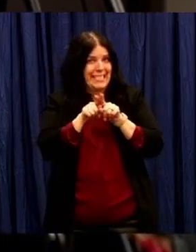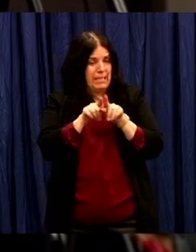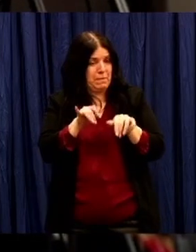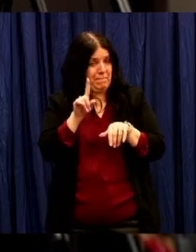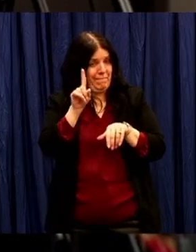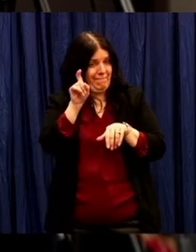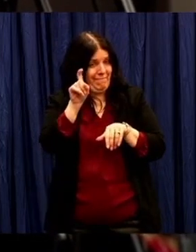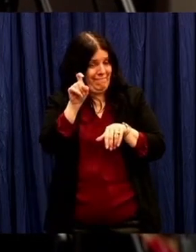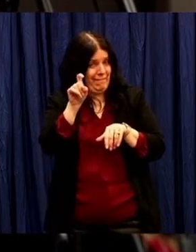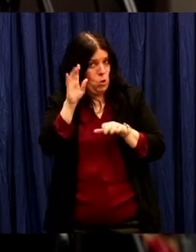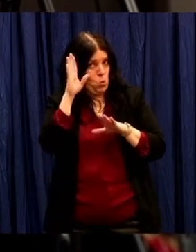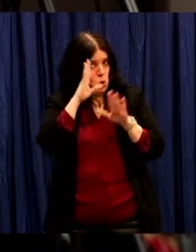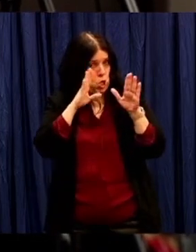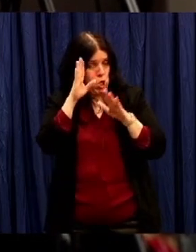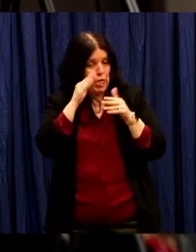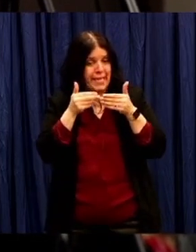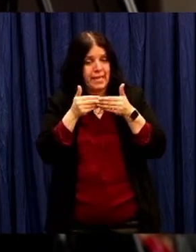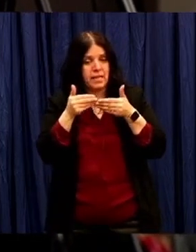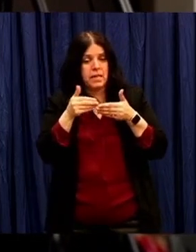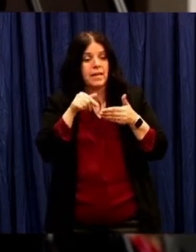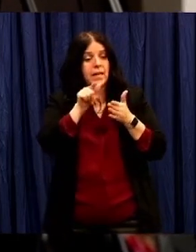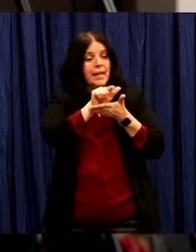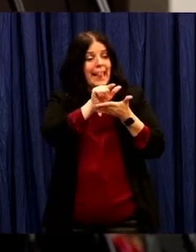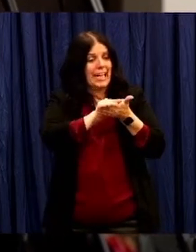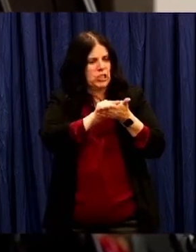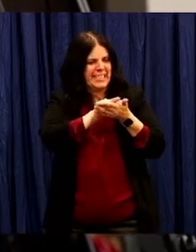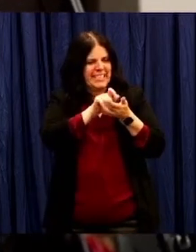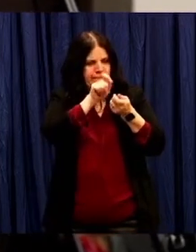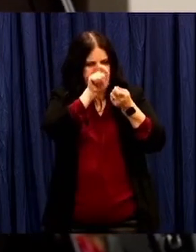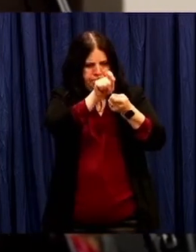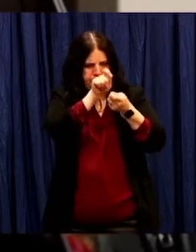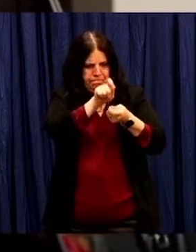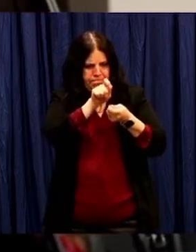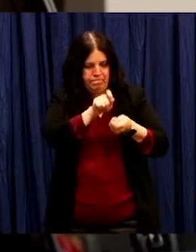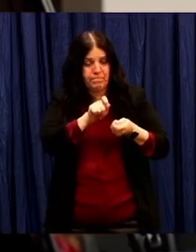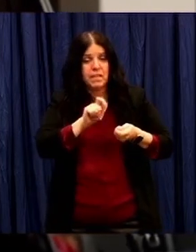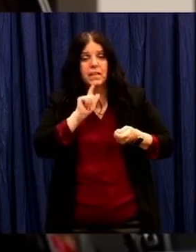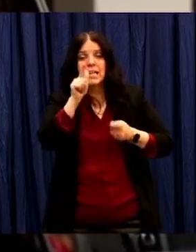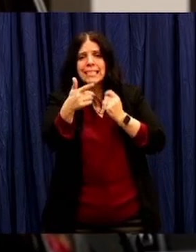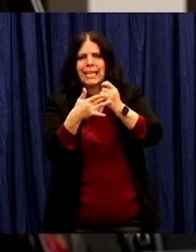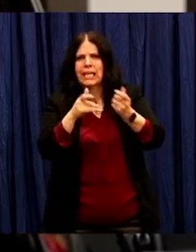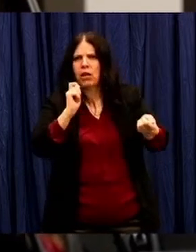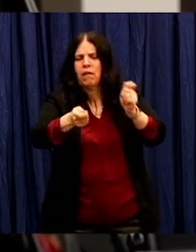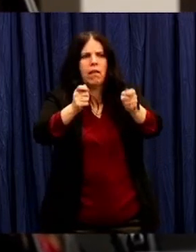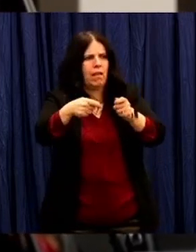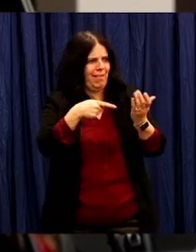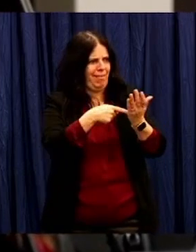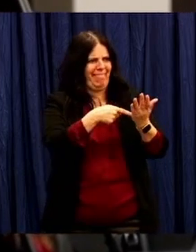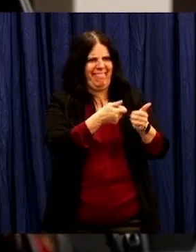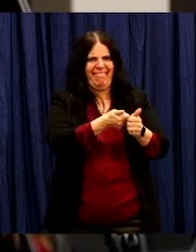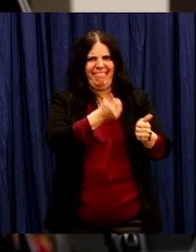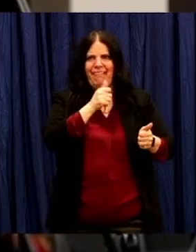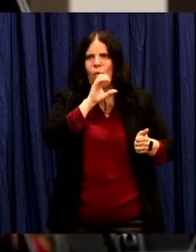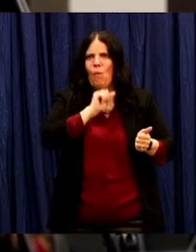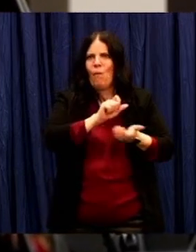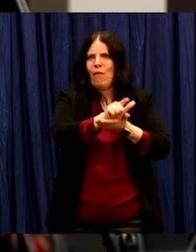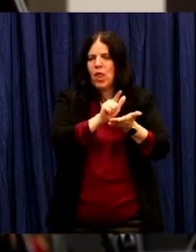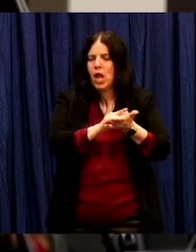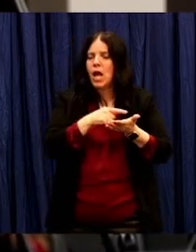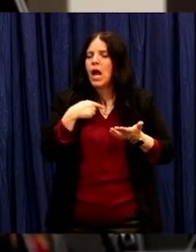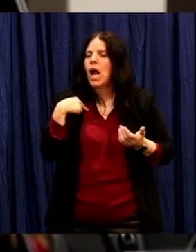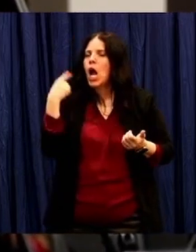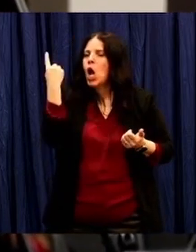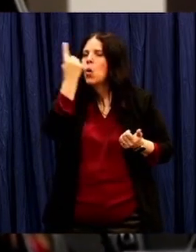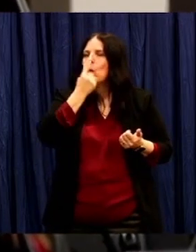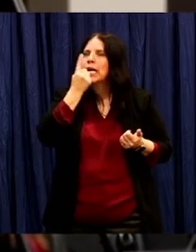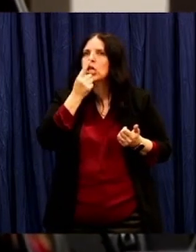as technology advances, we can't keep up? Would you say that maybe there is a benefit to keeping